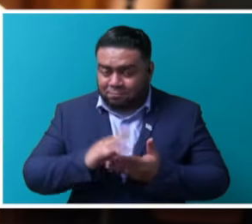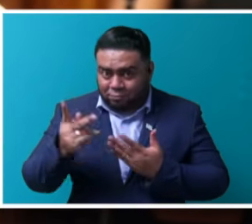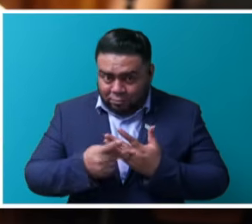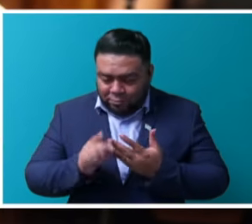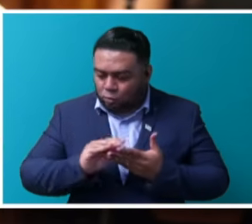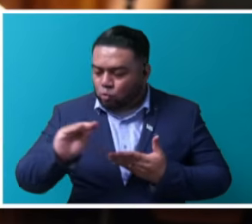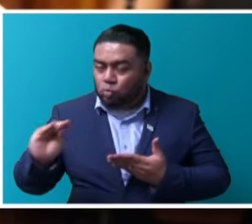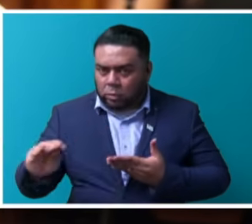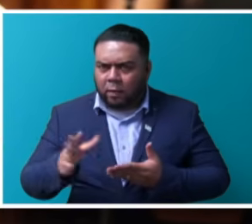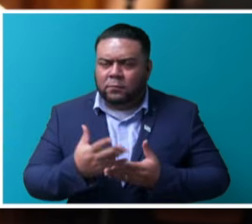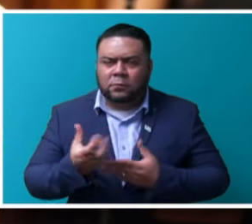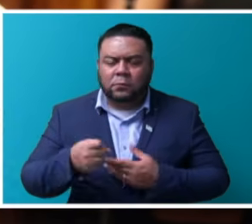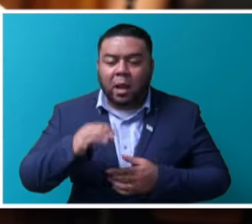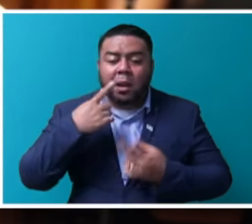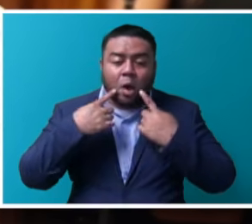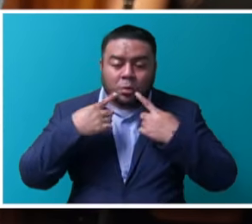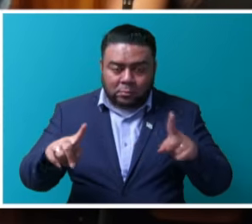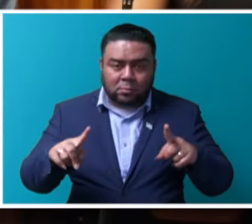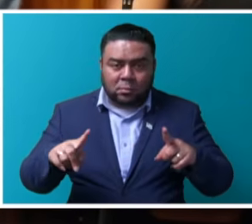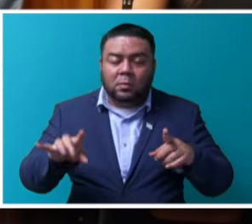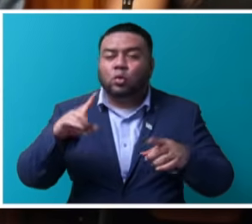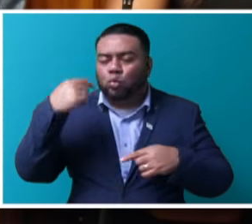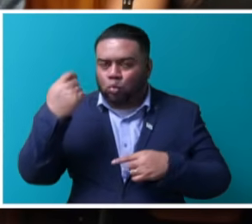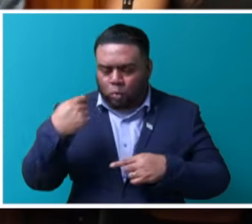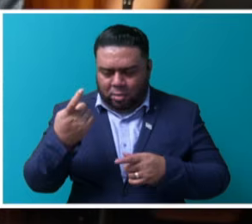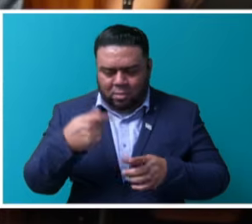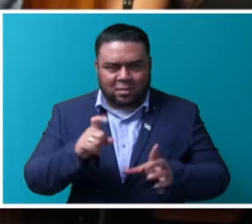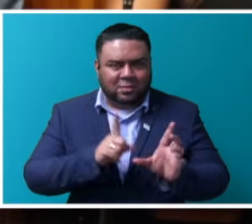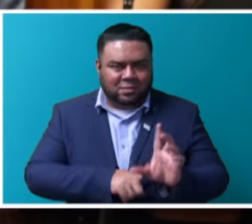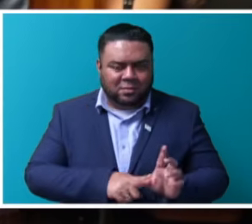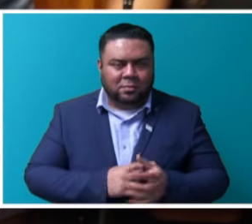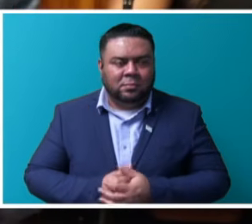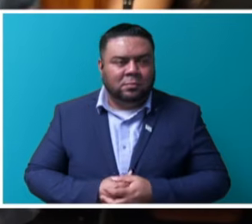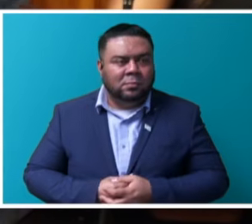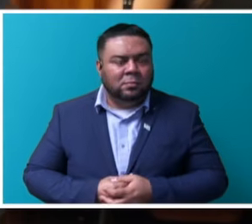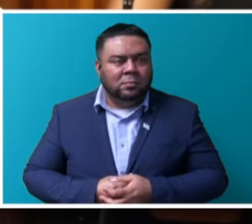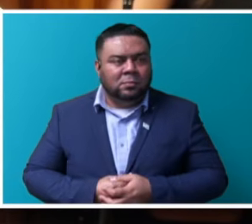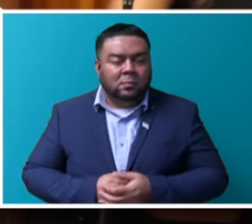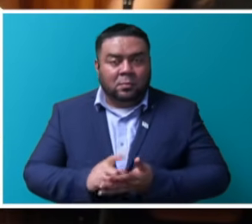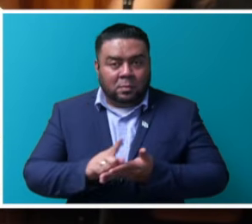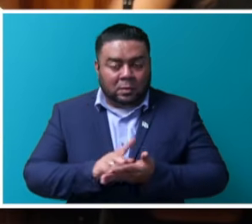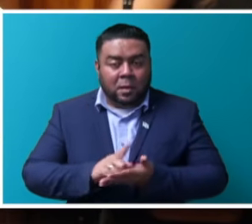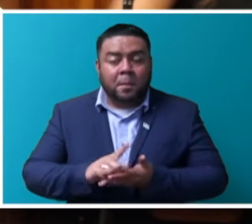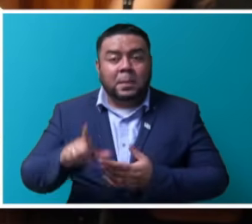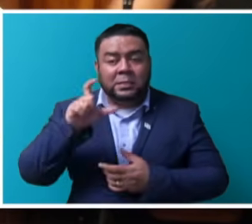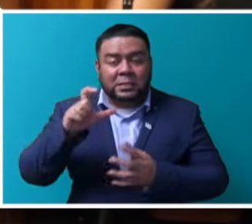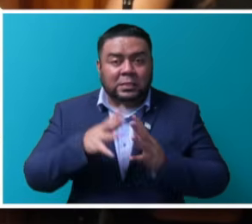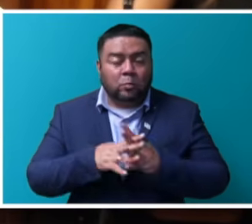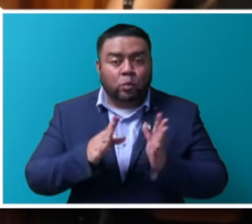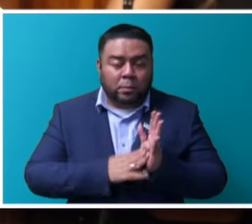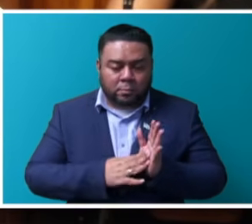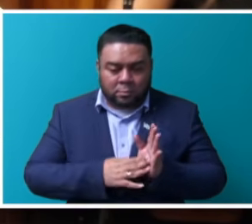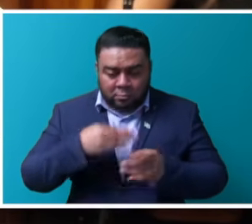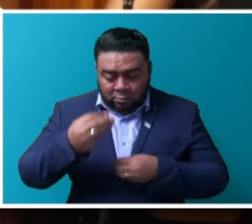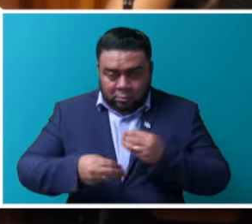on, and an announcement will be made later this year. Mr. Speaker, keeping the CWM hospital operational